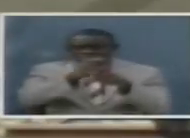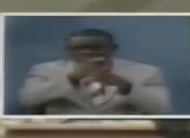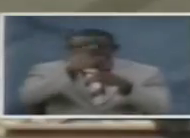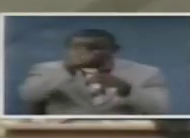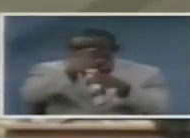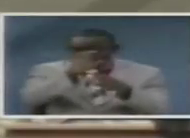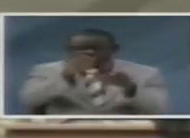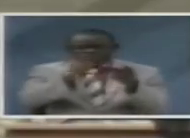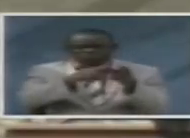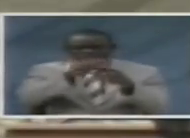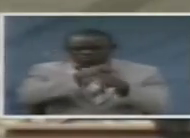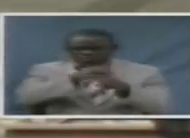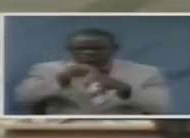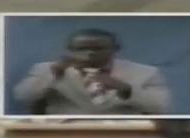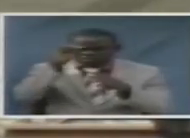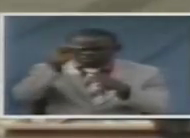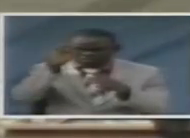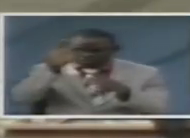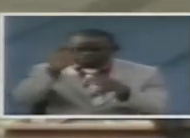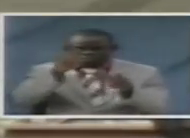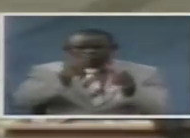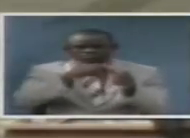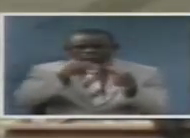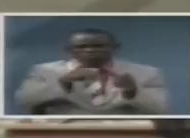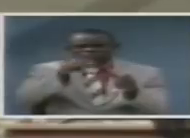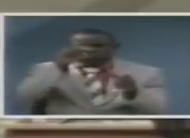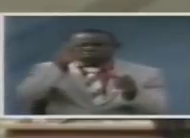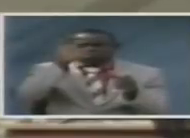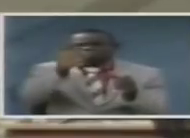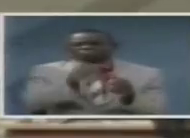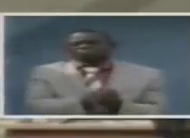Belt, Muchinga, and northern provinces.